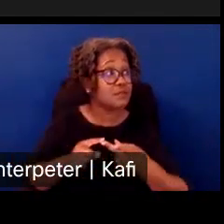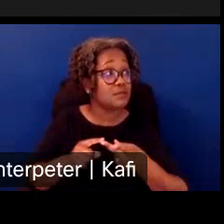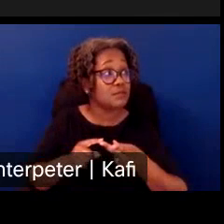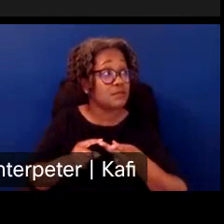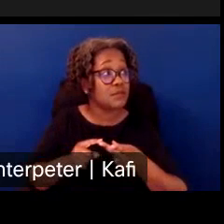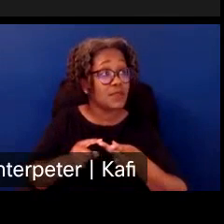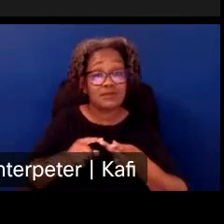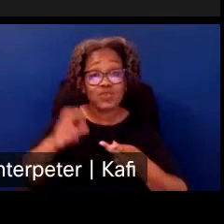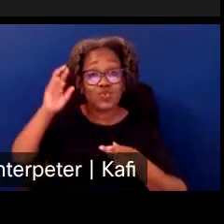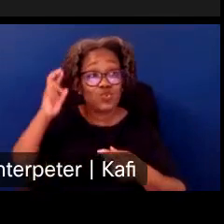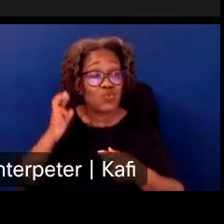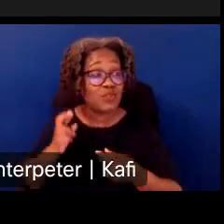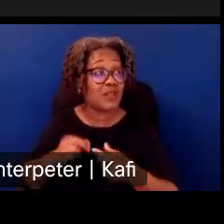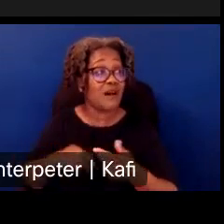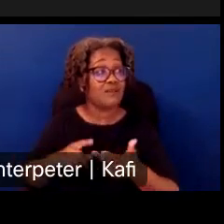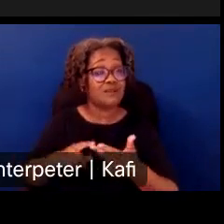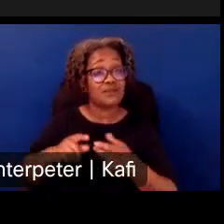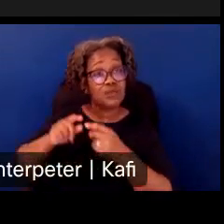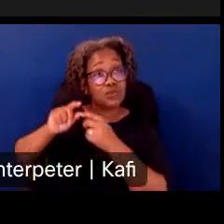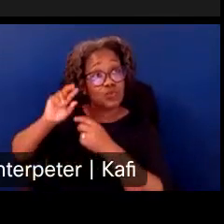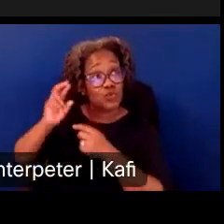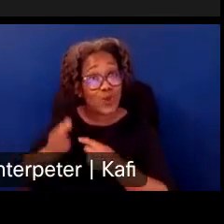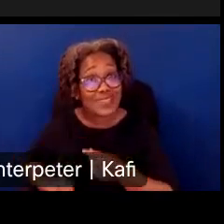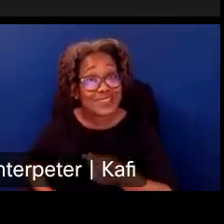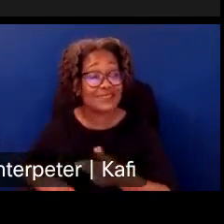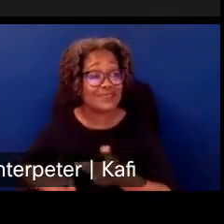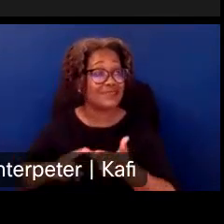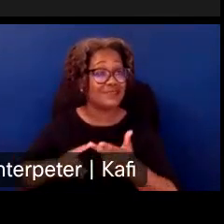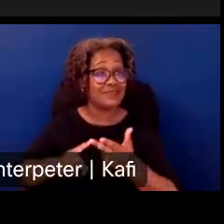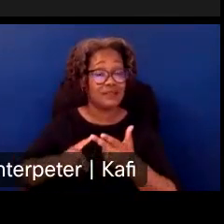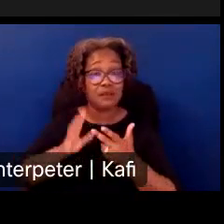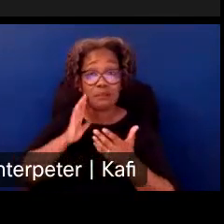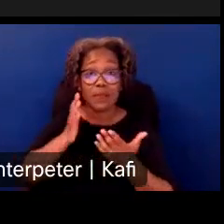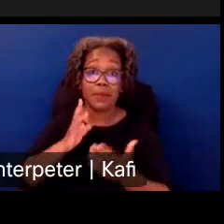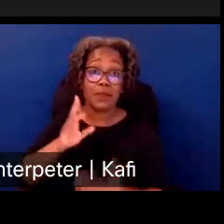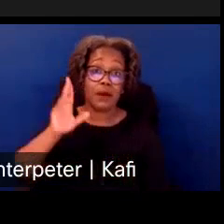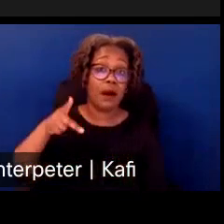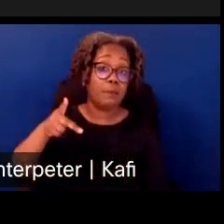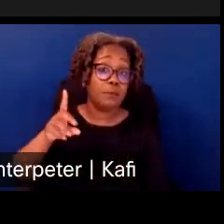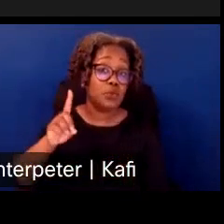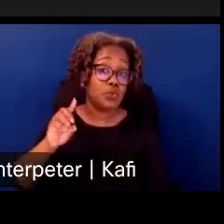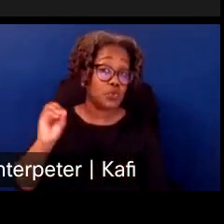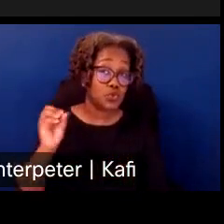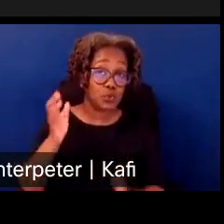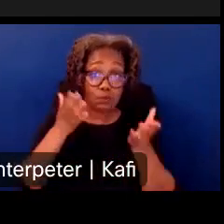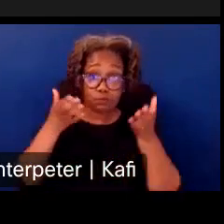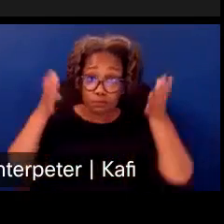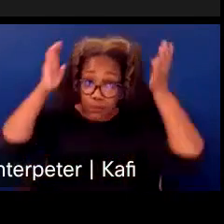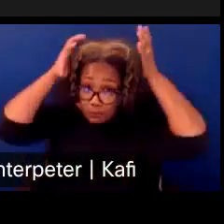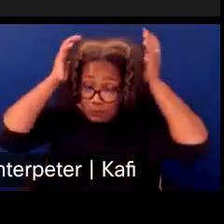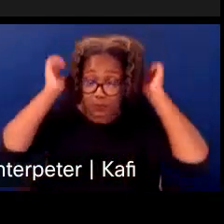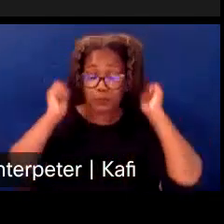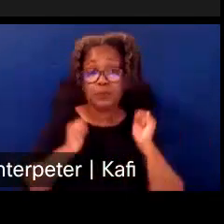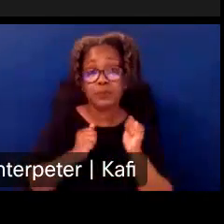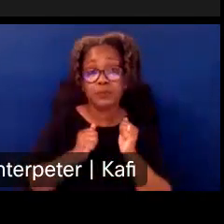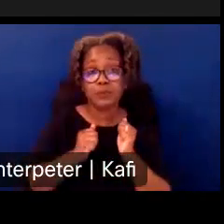twists, updos, ponytails, adding hair, not adding hair. Hair needs